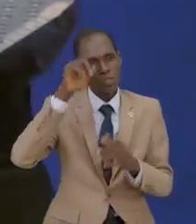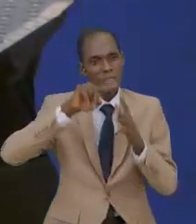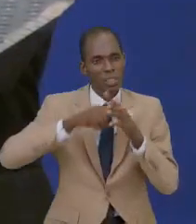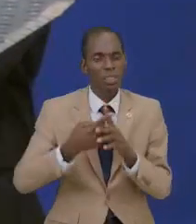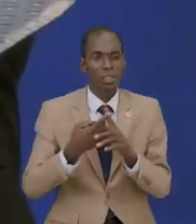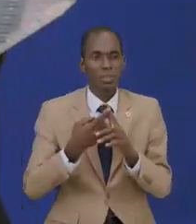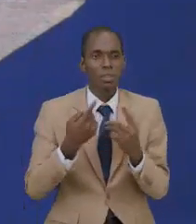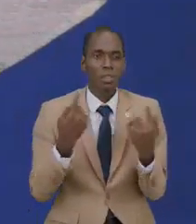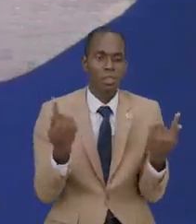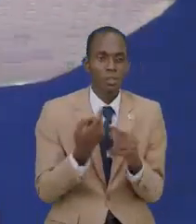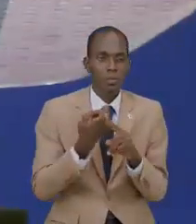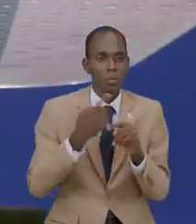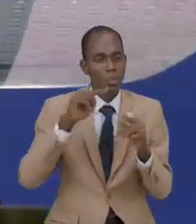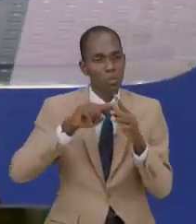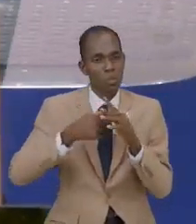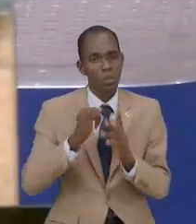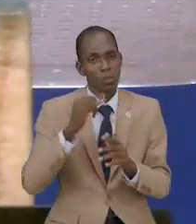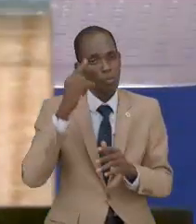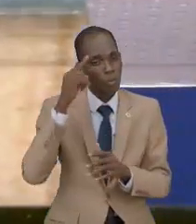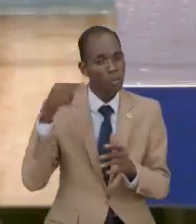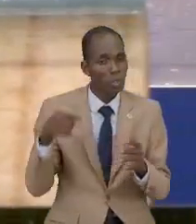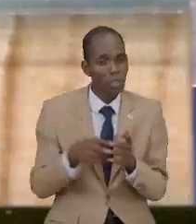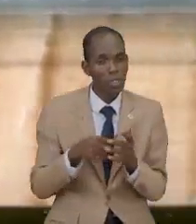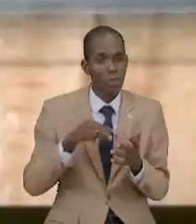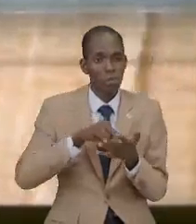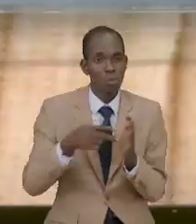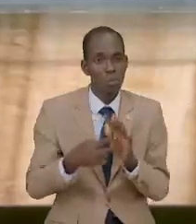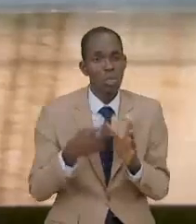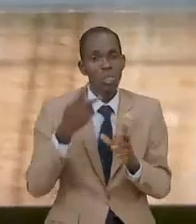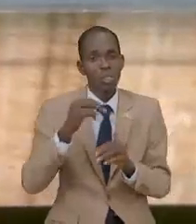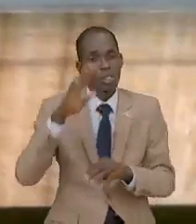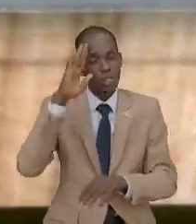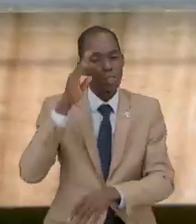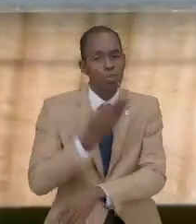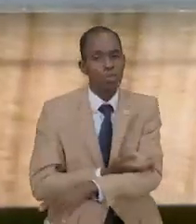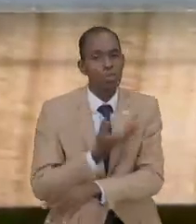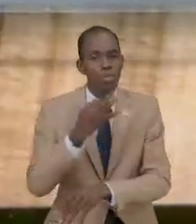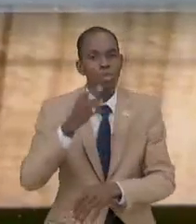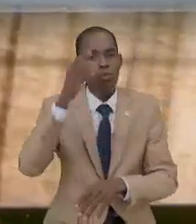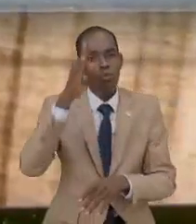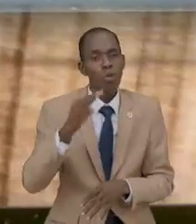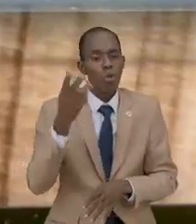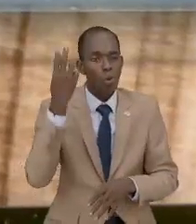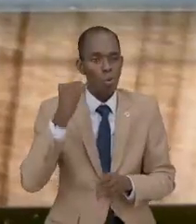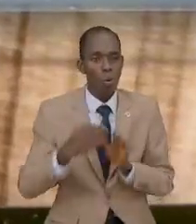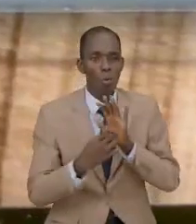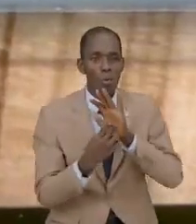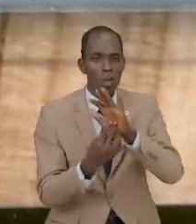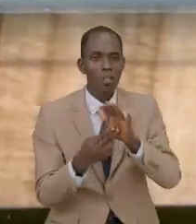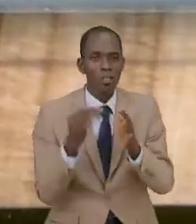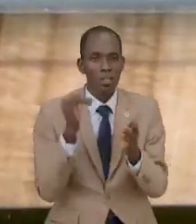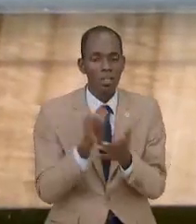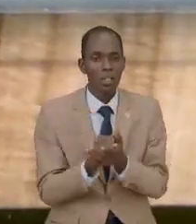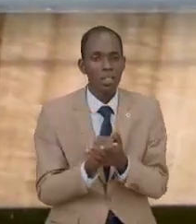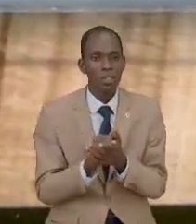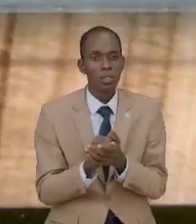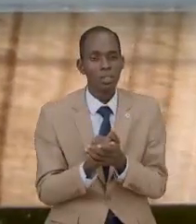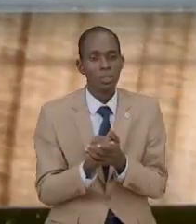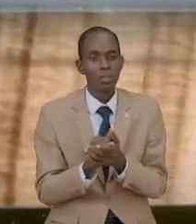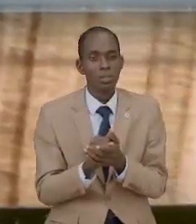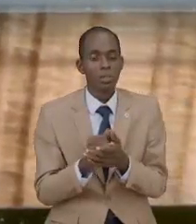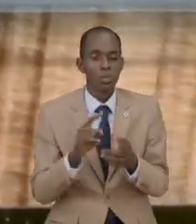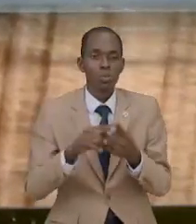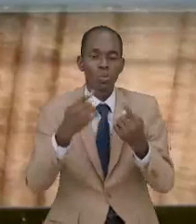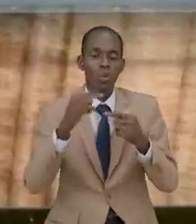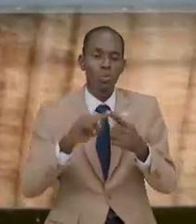beginning. For this purpose the Son of God was manifested, to come and do in